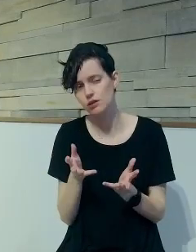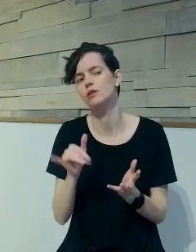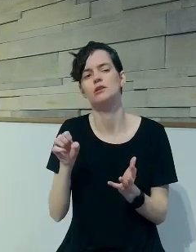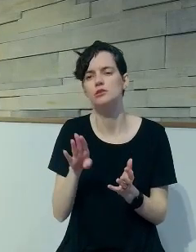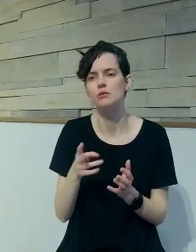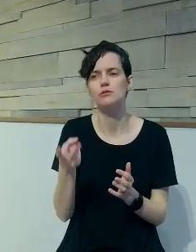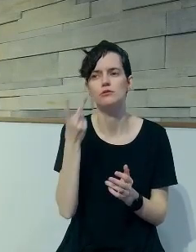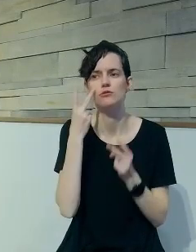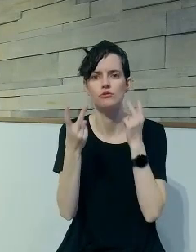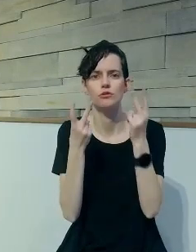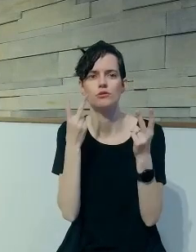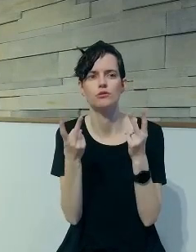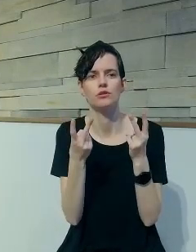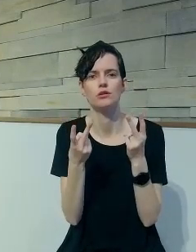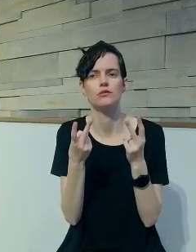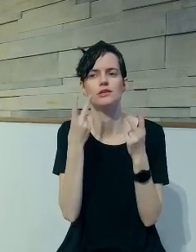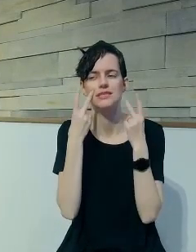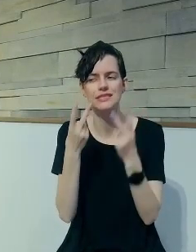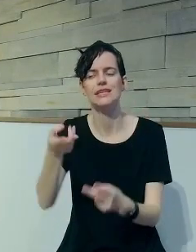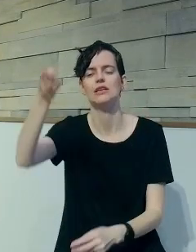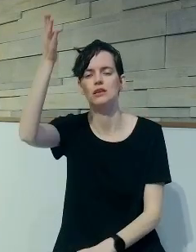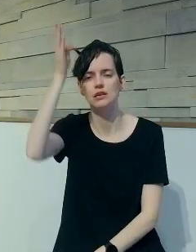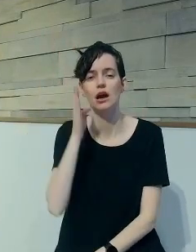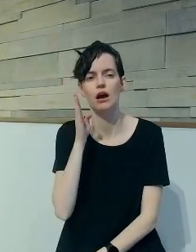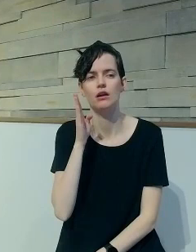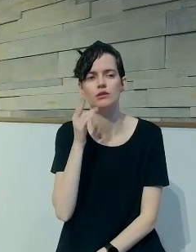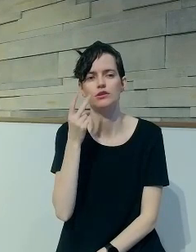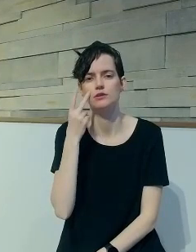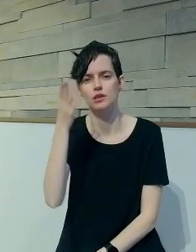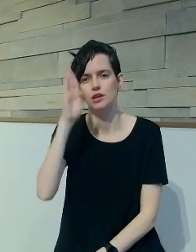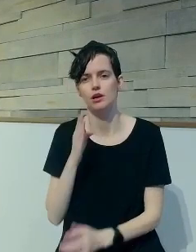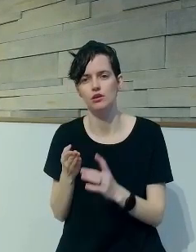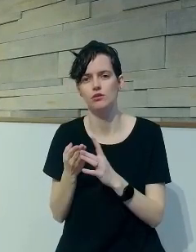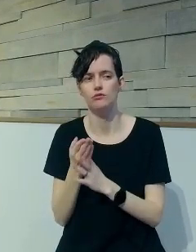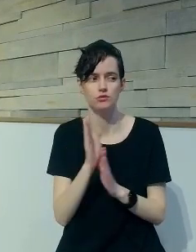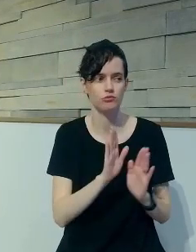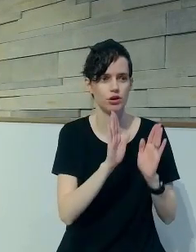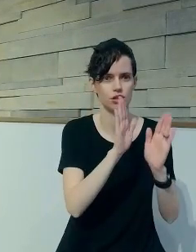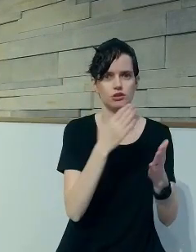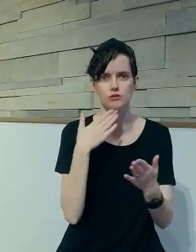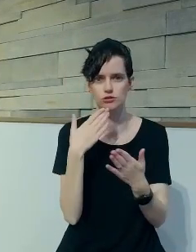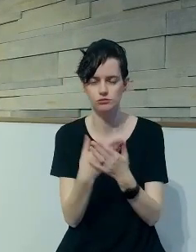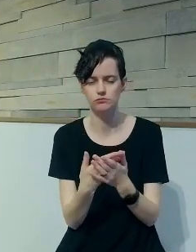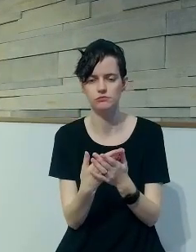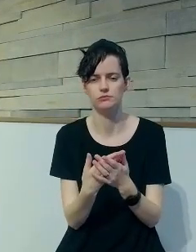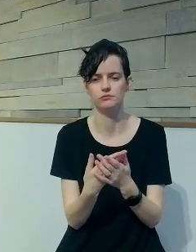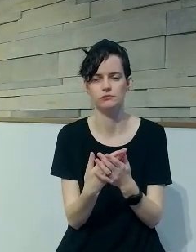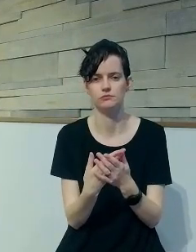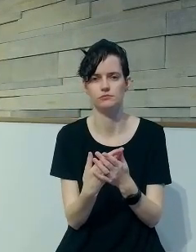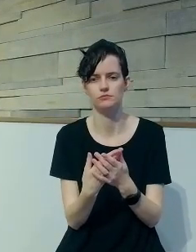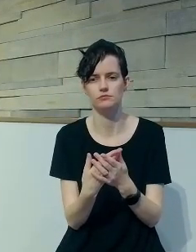Job, you've seen God. You've seen God in his greatness and his goodness and in